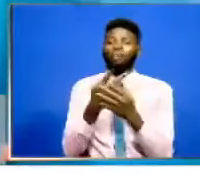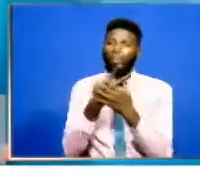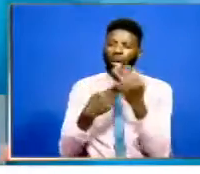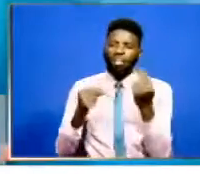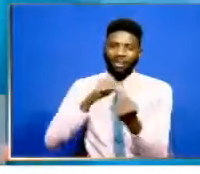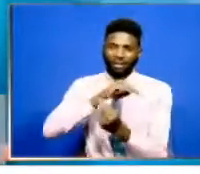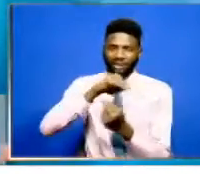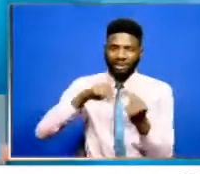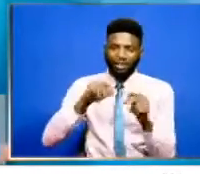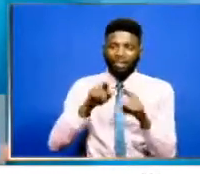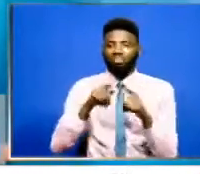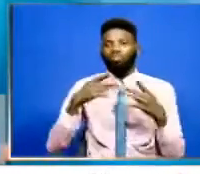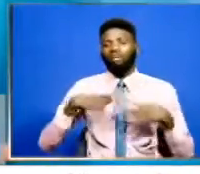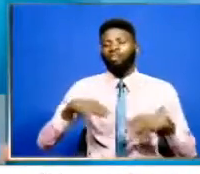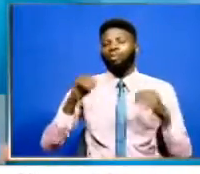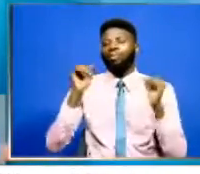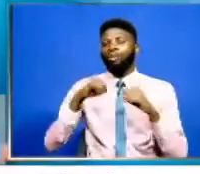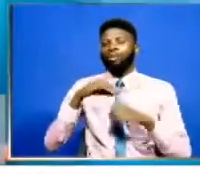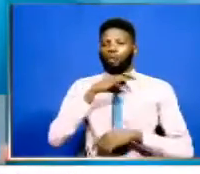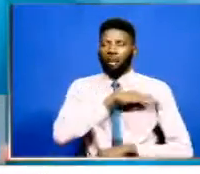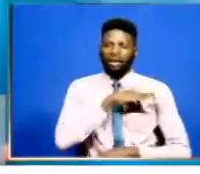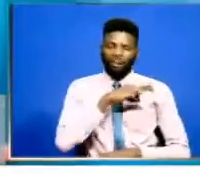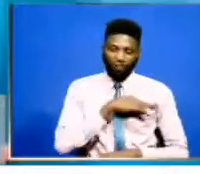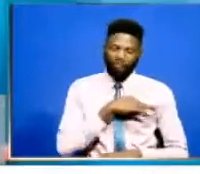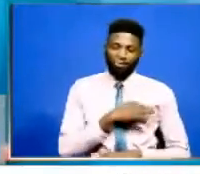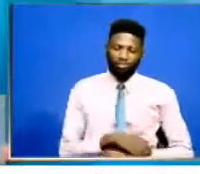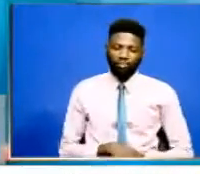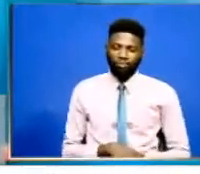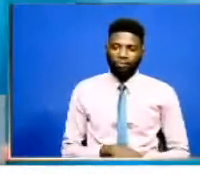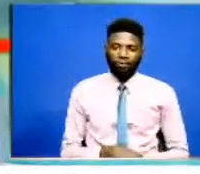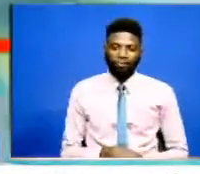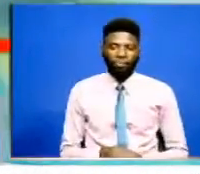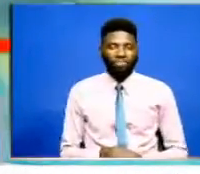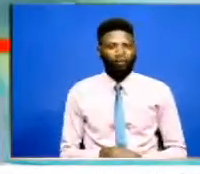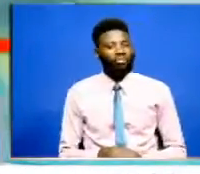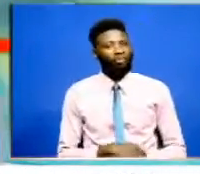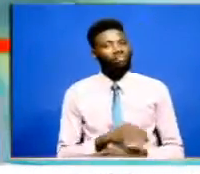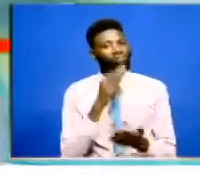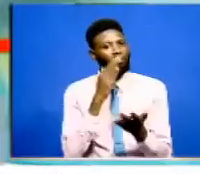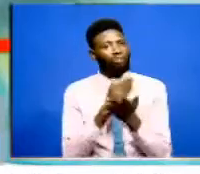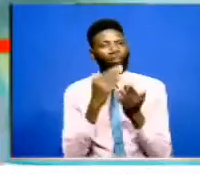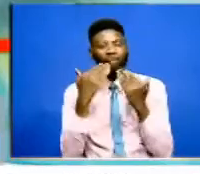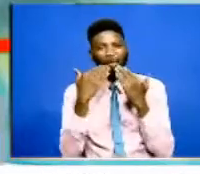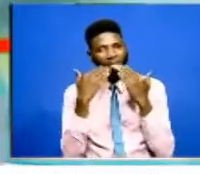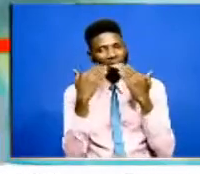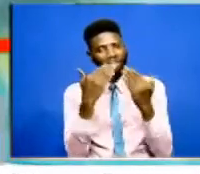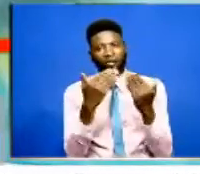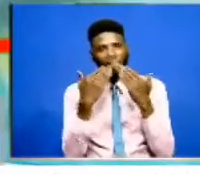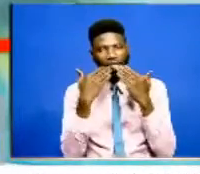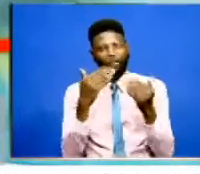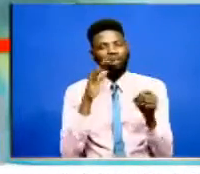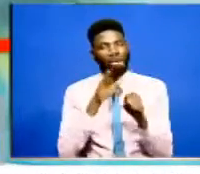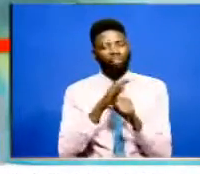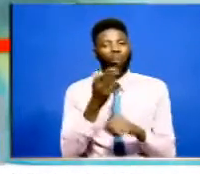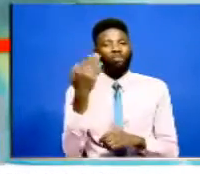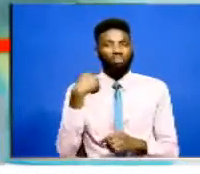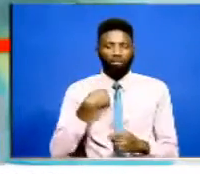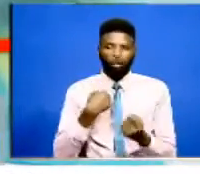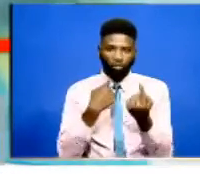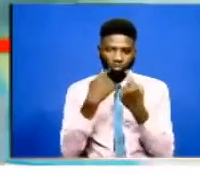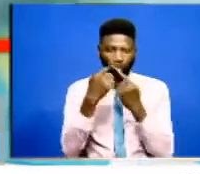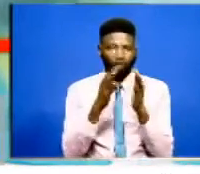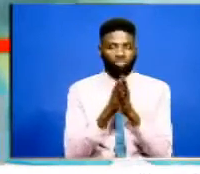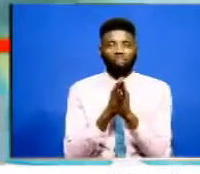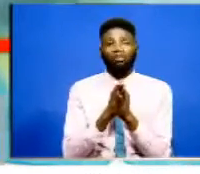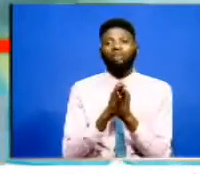to gain from the benefit. Indeed, thank you so much. I have been speaking to